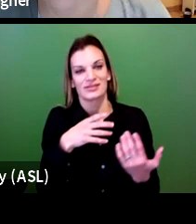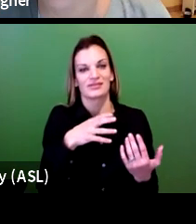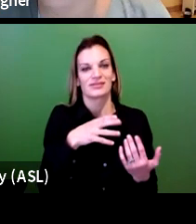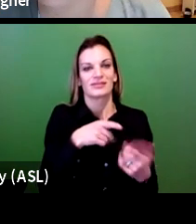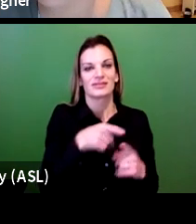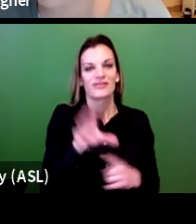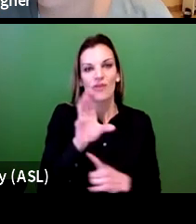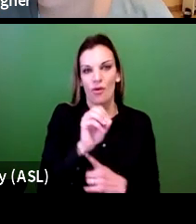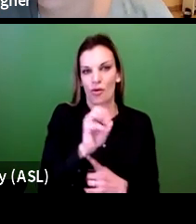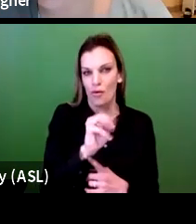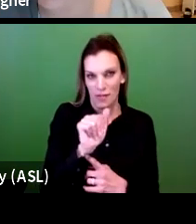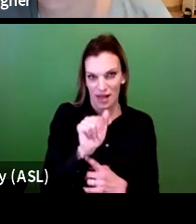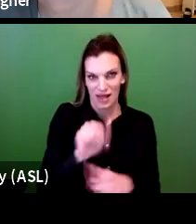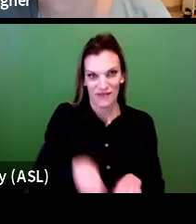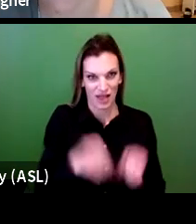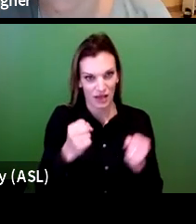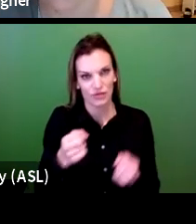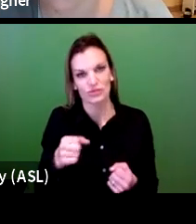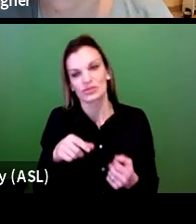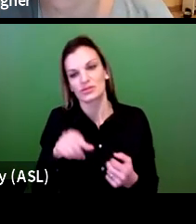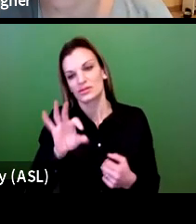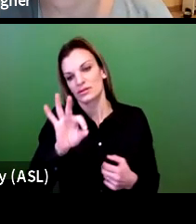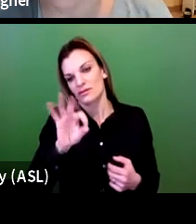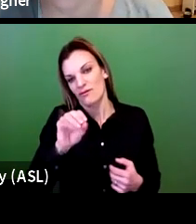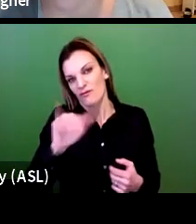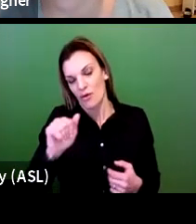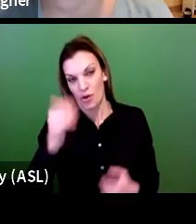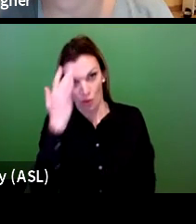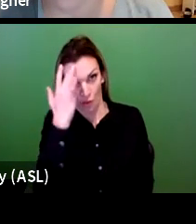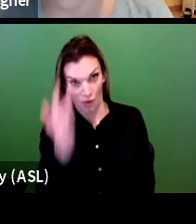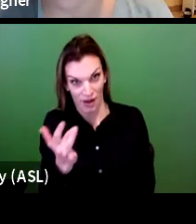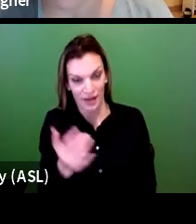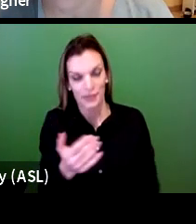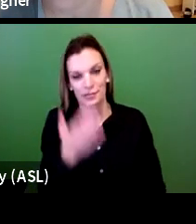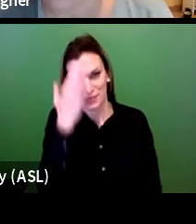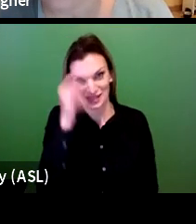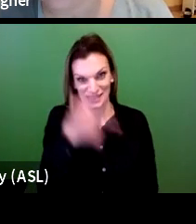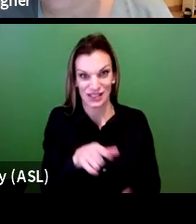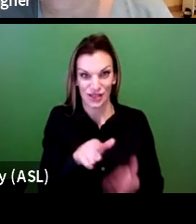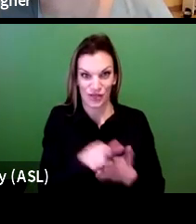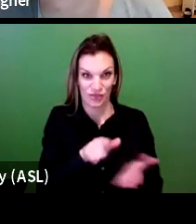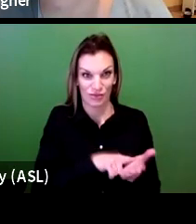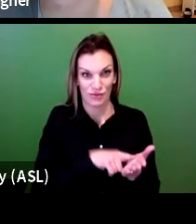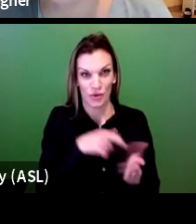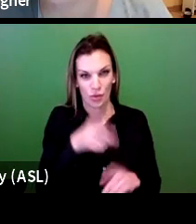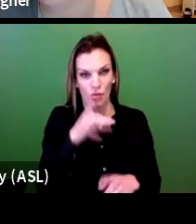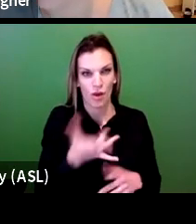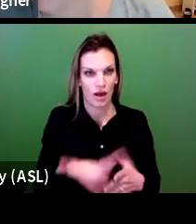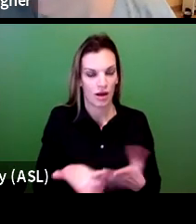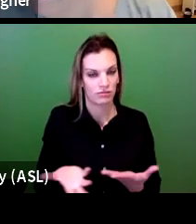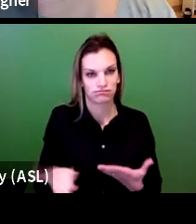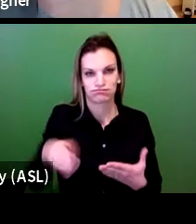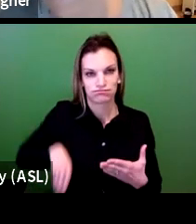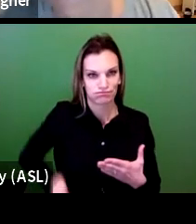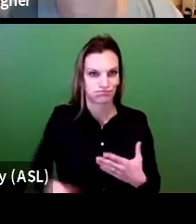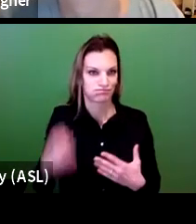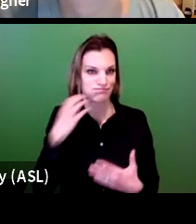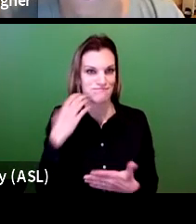OMA violations or FOIA violations, because the attorney makes thousands of dollars on these cases,